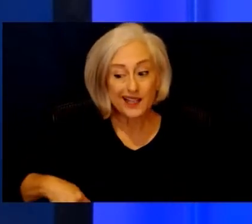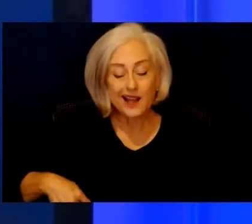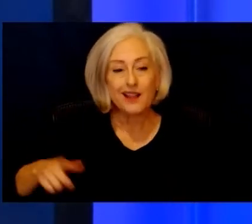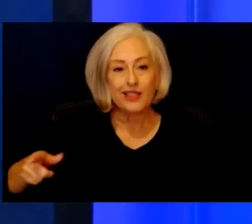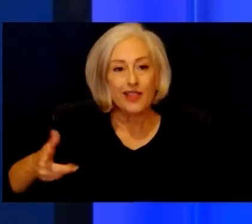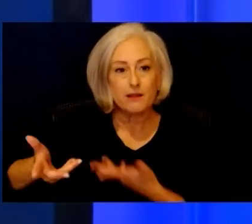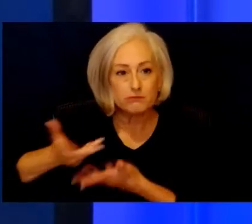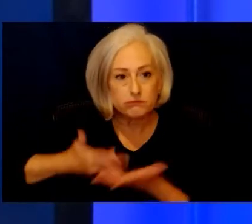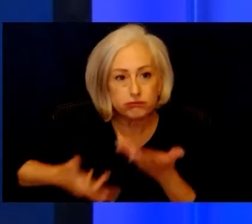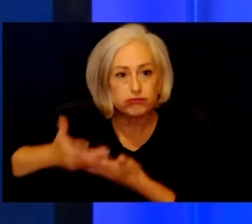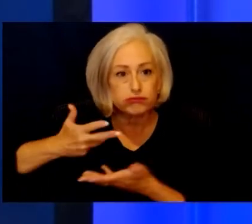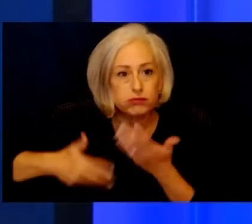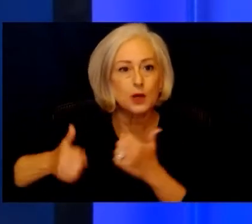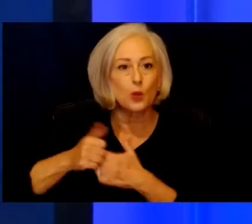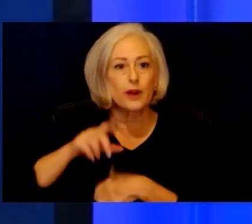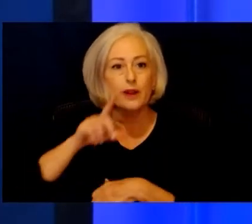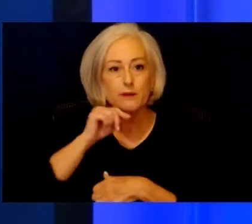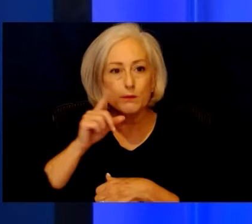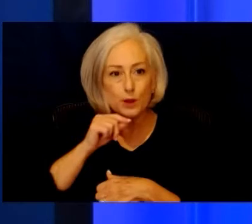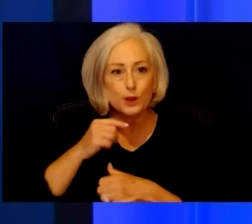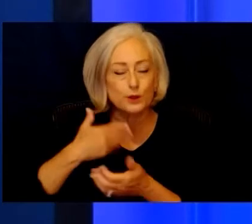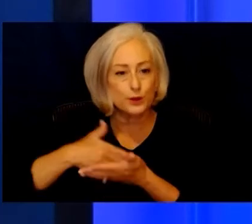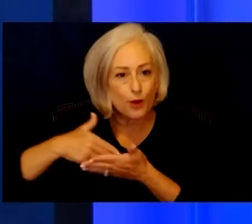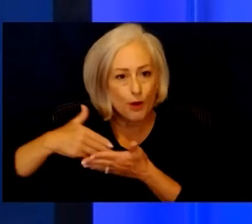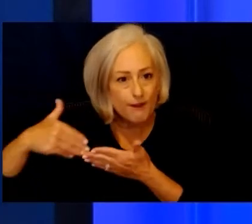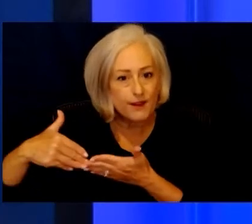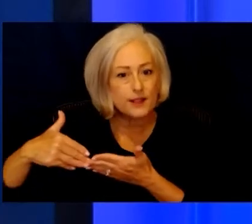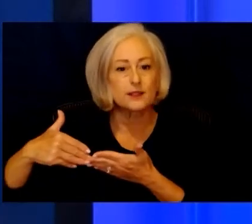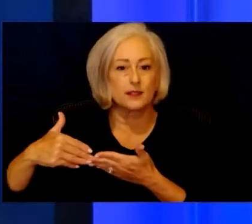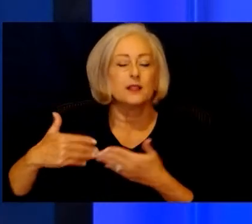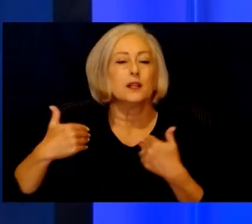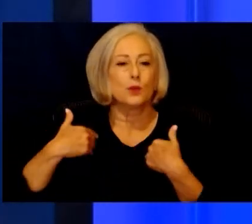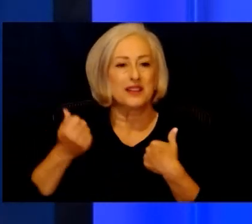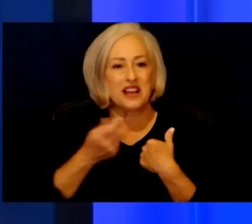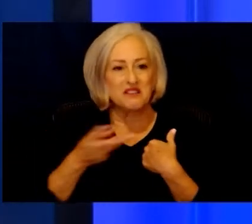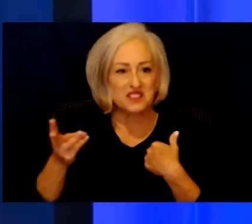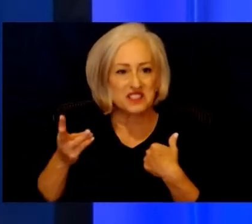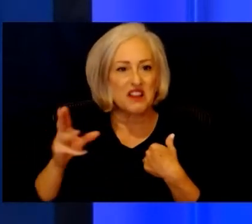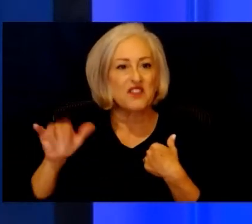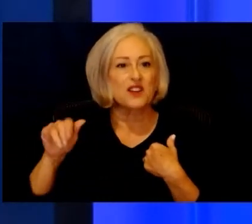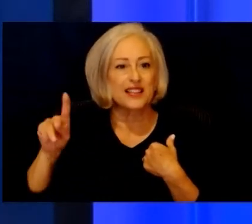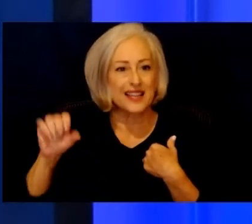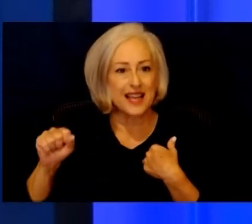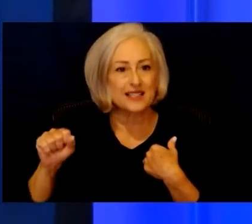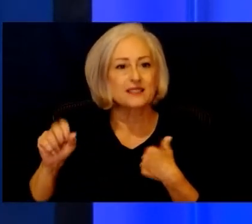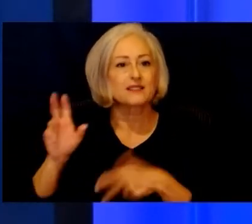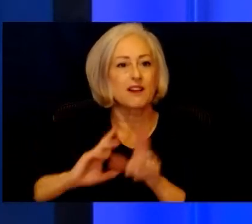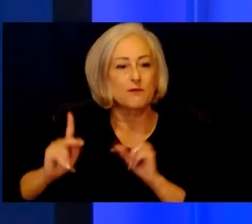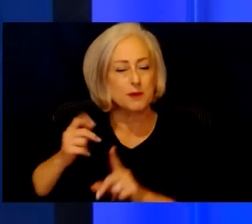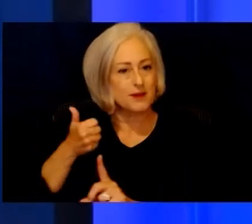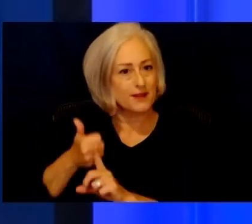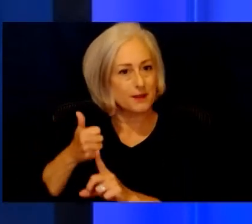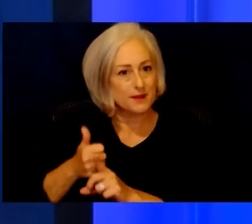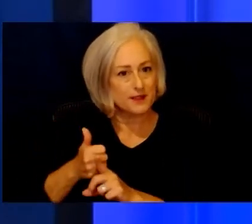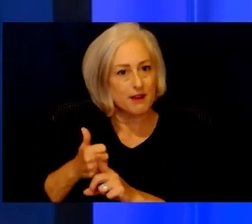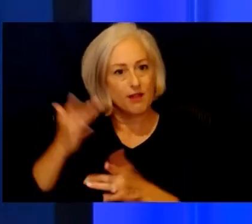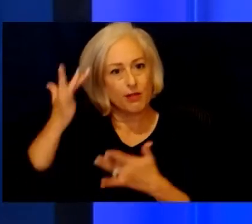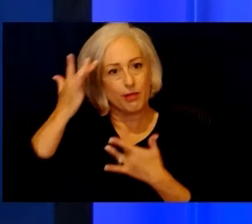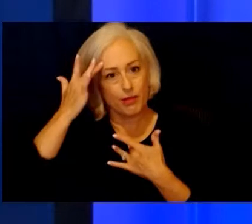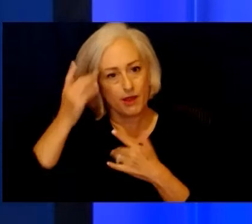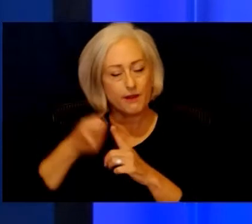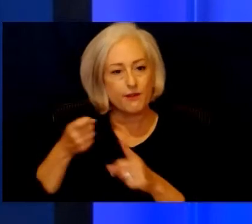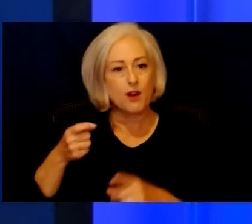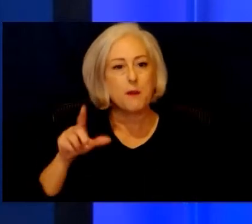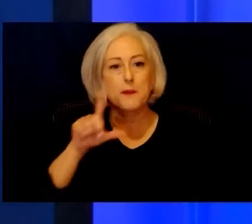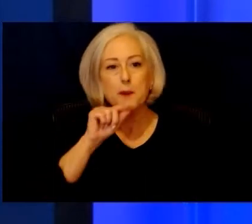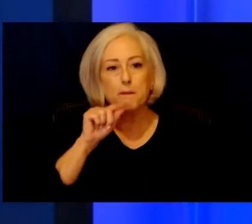avian species, there are a number or a handful of cases of humans who do get bird flu, but it seems to be more difficult to